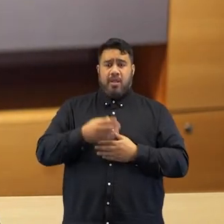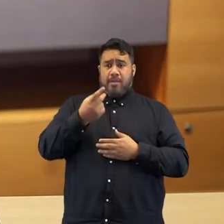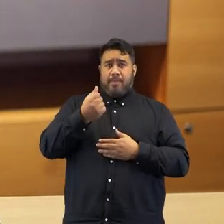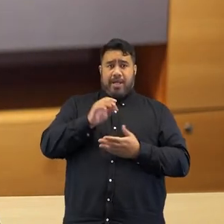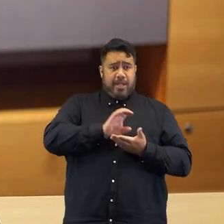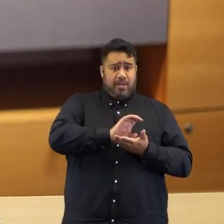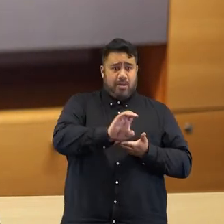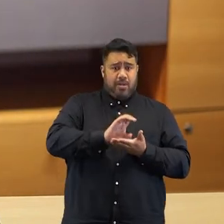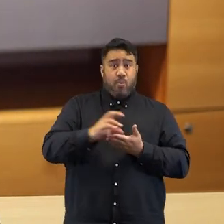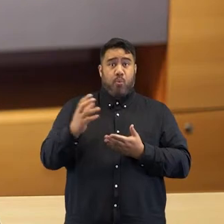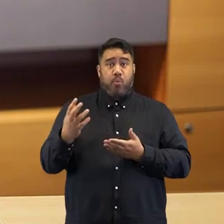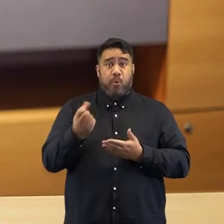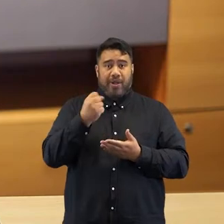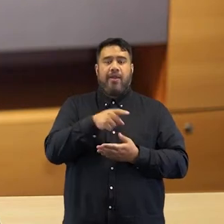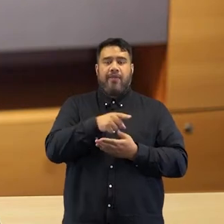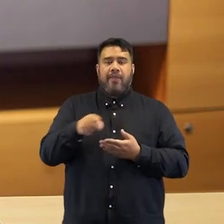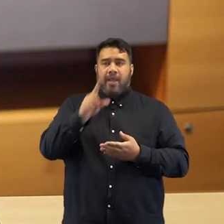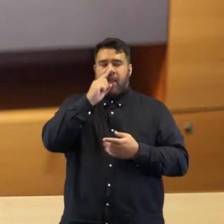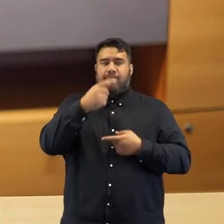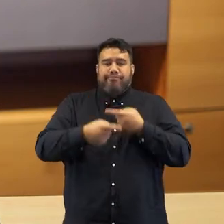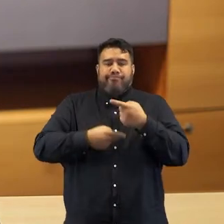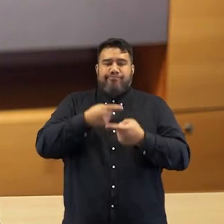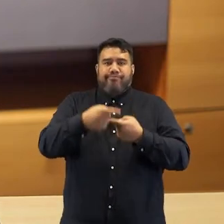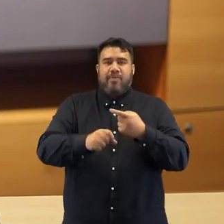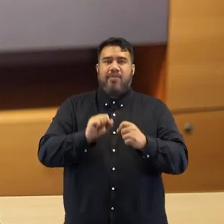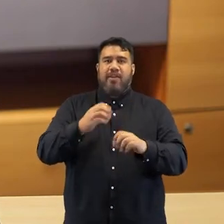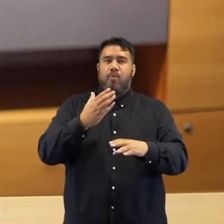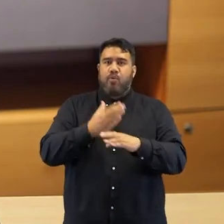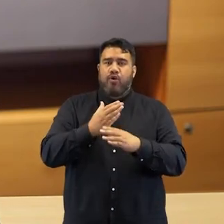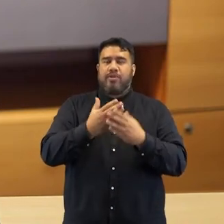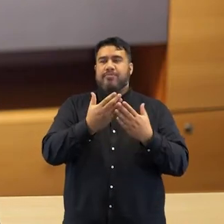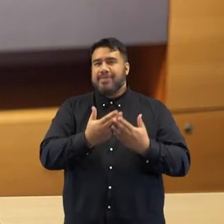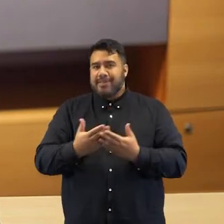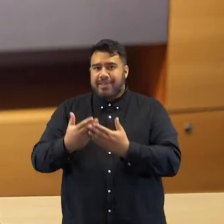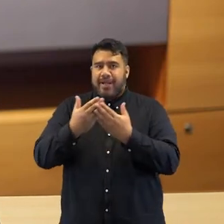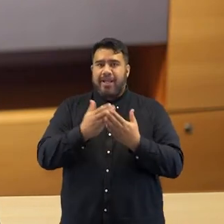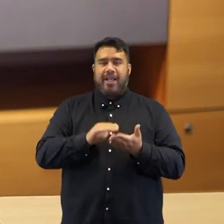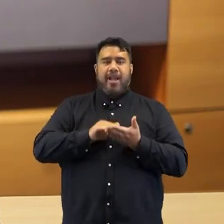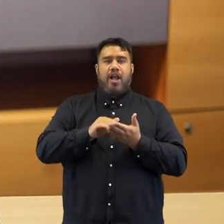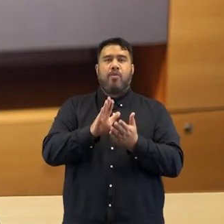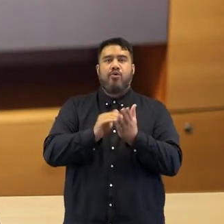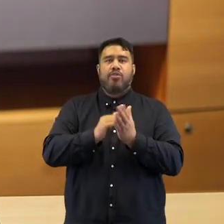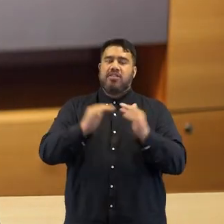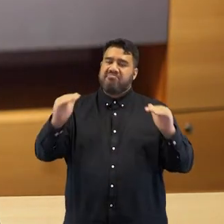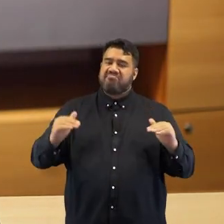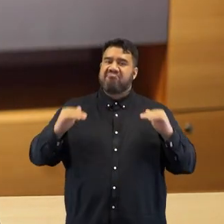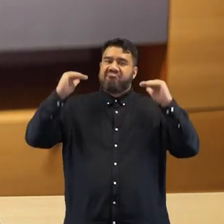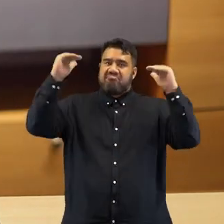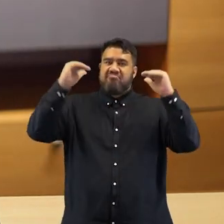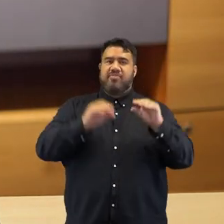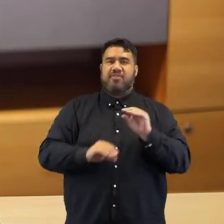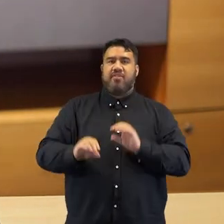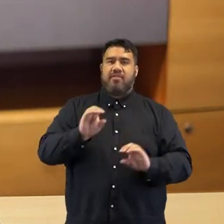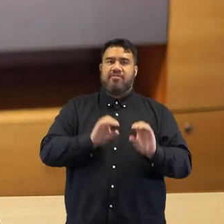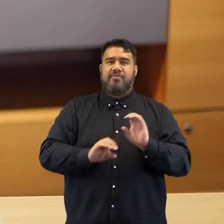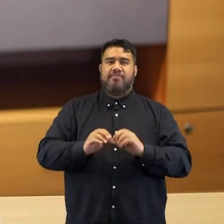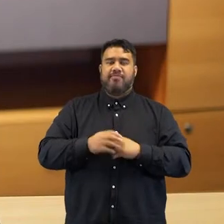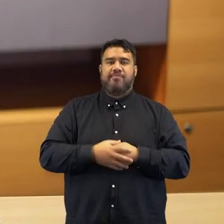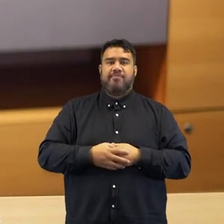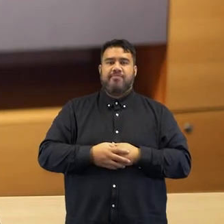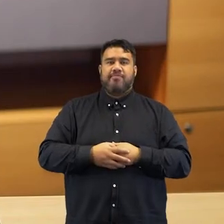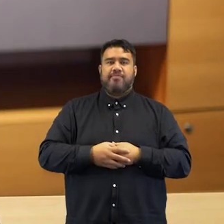future endeavours of the winners so they can continue to explore their field of science and put New Zealand at the forefront of science